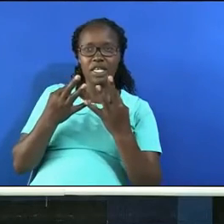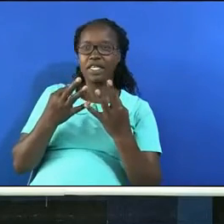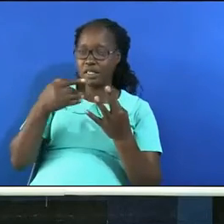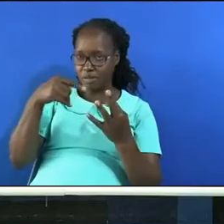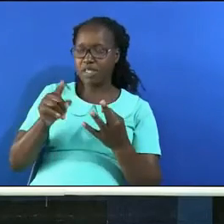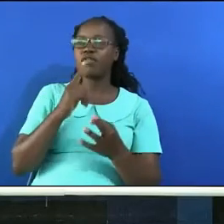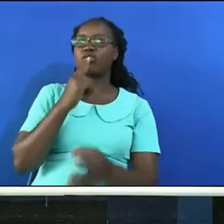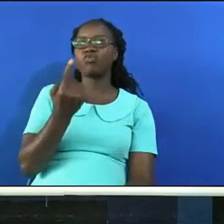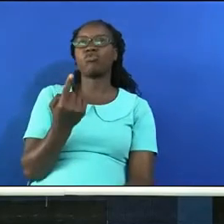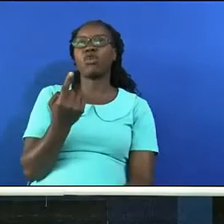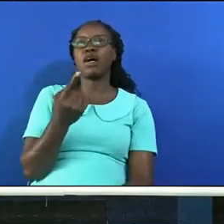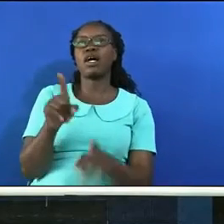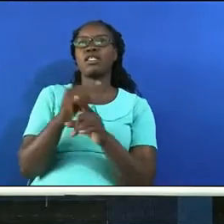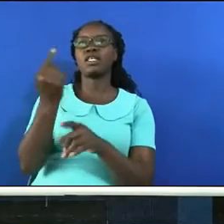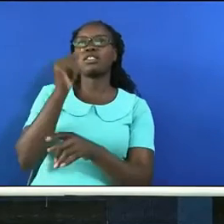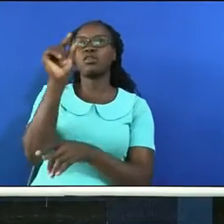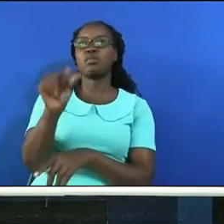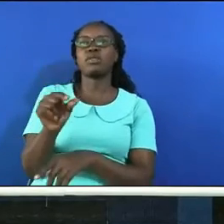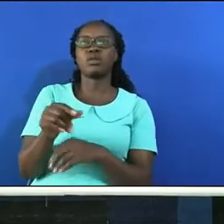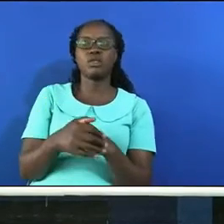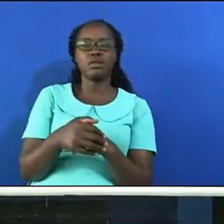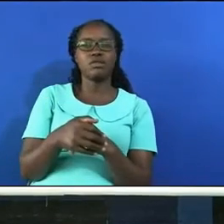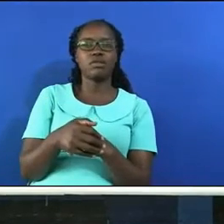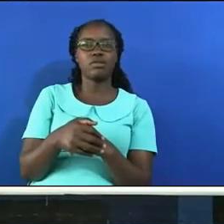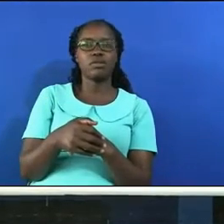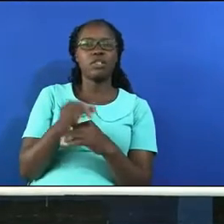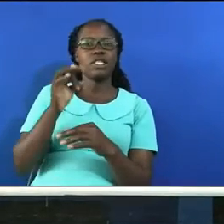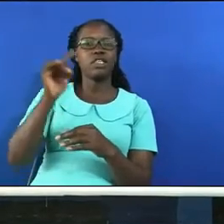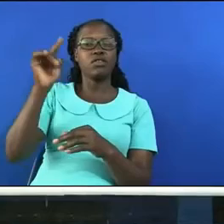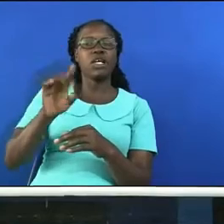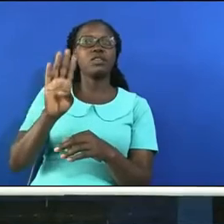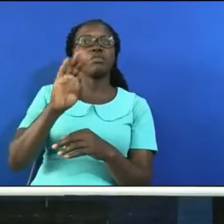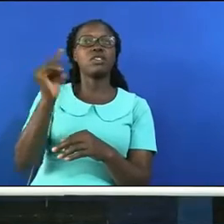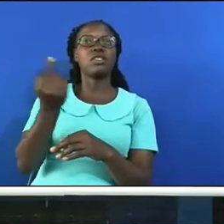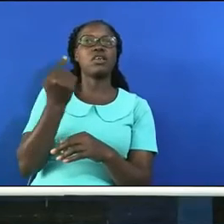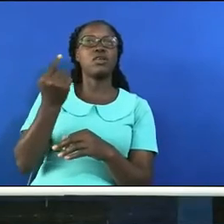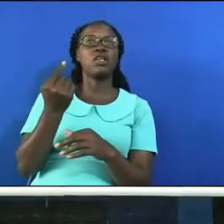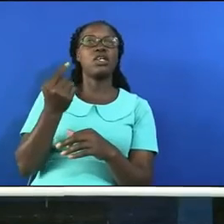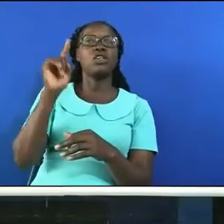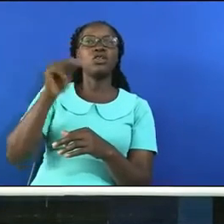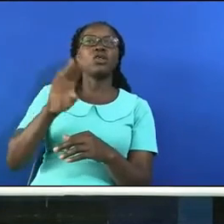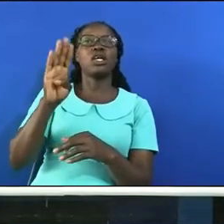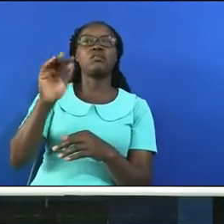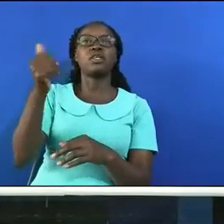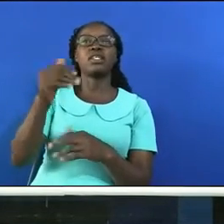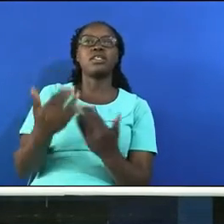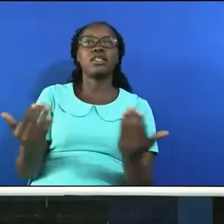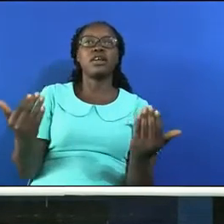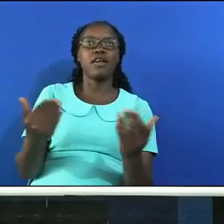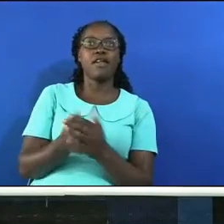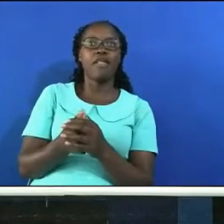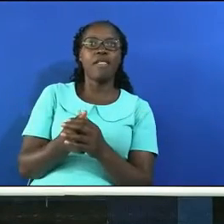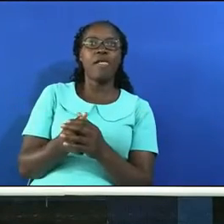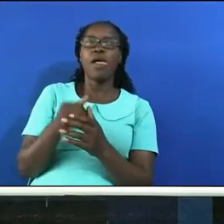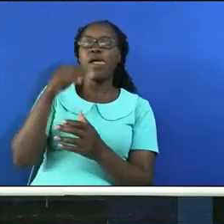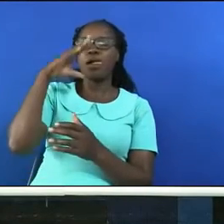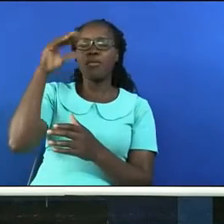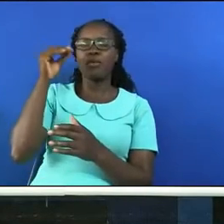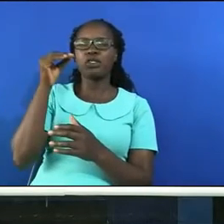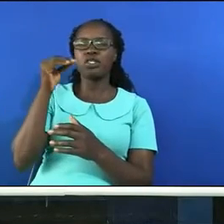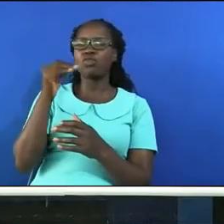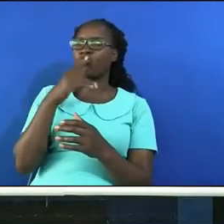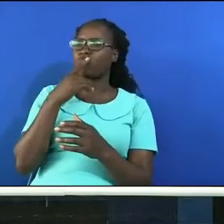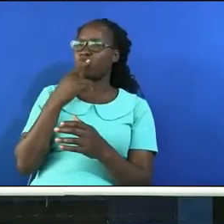convinced himself as a single person. If you can't be single, You can't be anything. Moses was